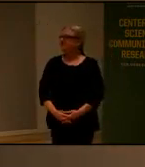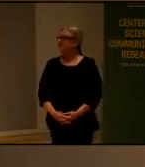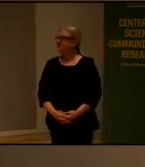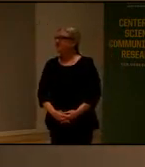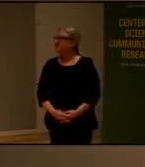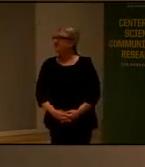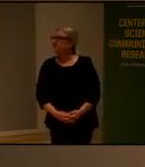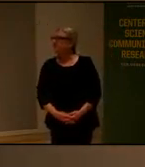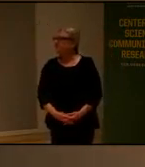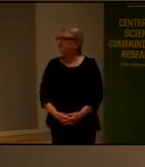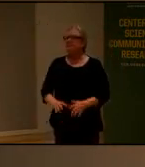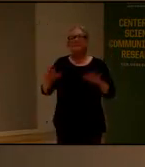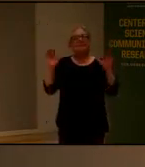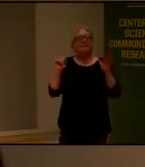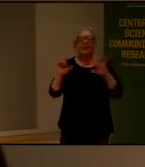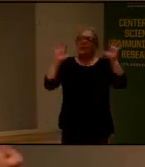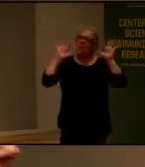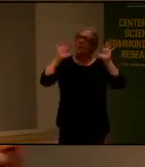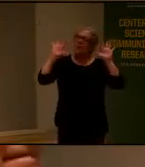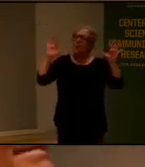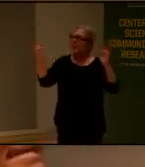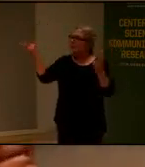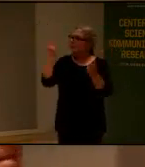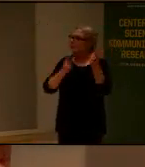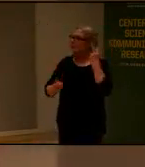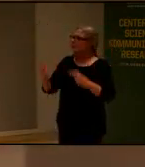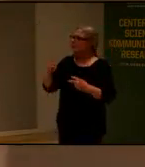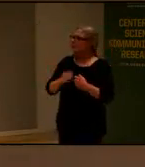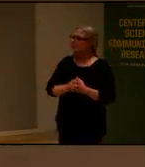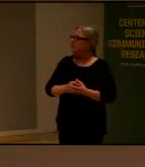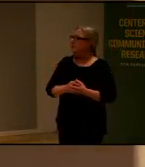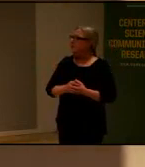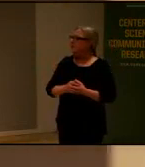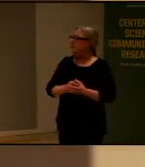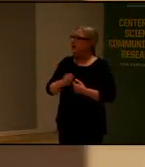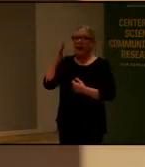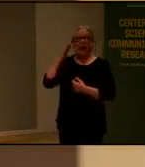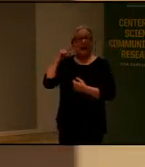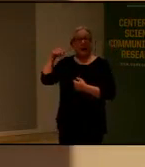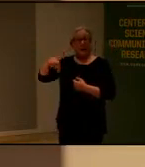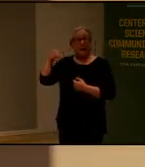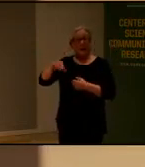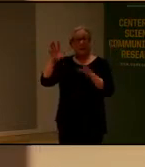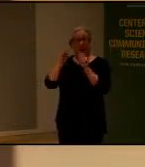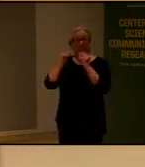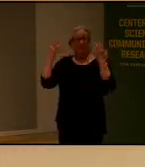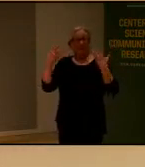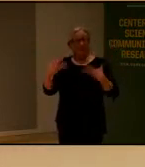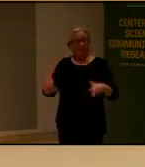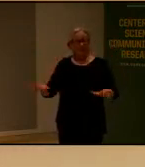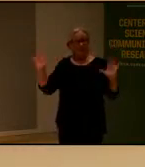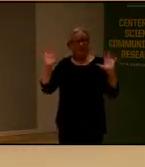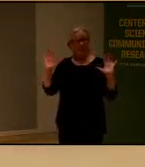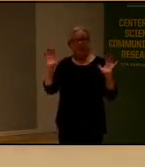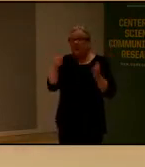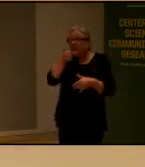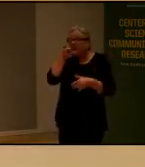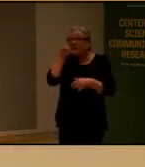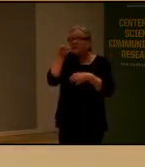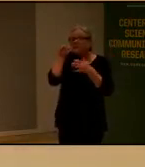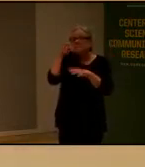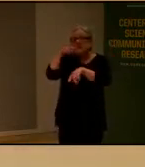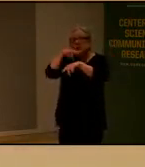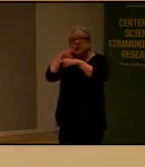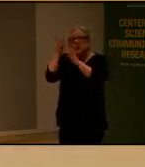It was absolutely wonderful to have you visit. I know we have a tiny bit more of your time after this, and I'm hoping some of you might join us for a little bit of that